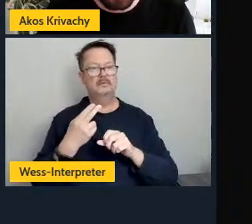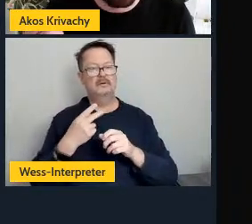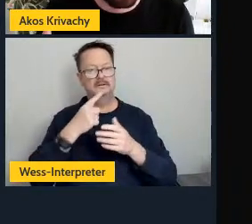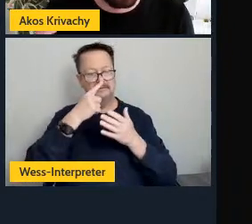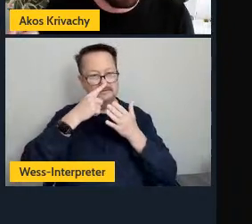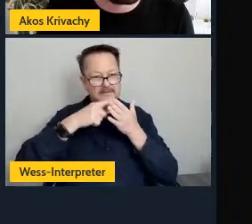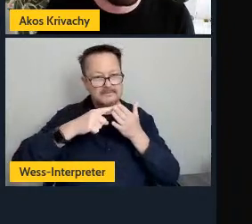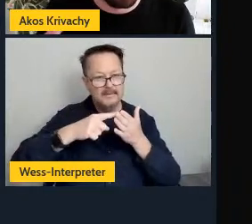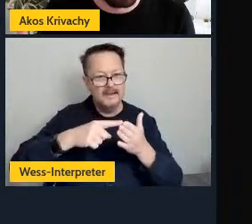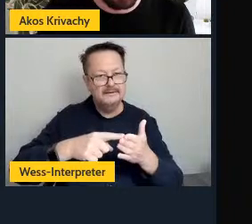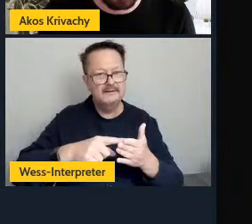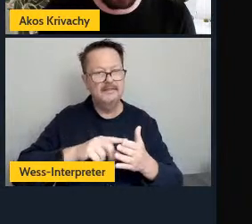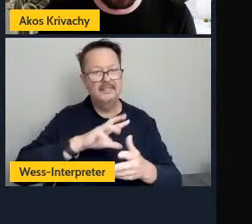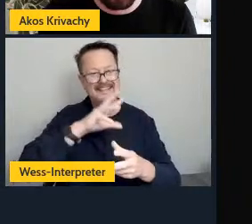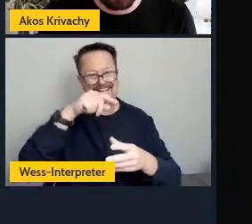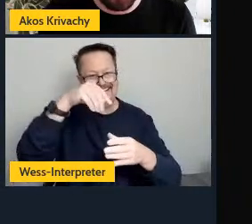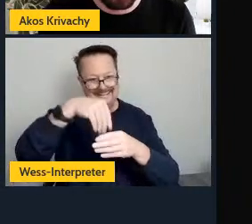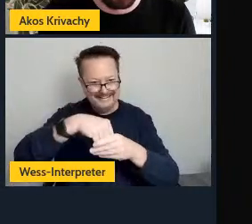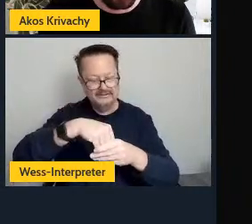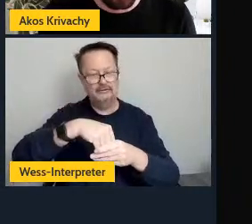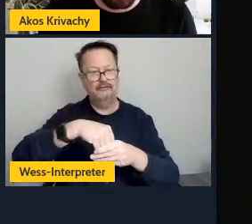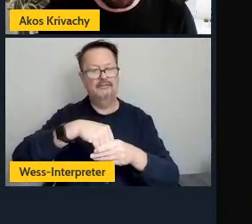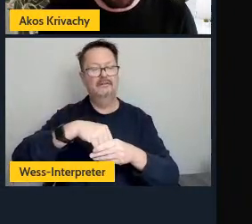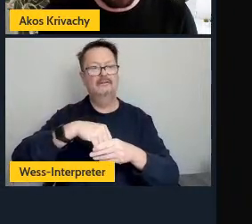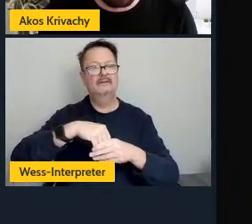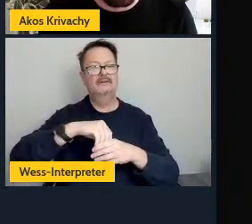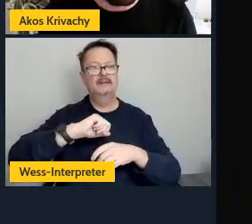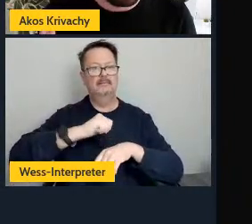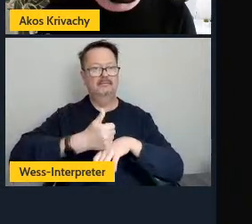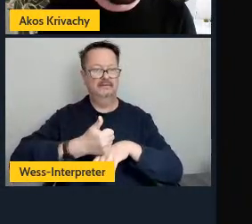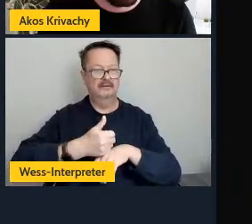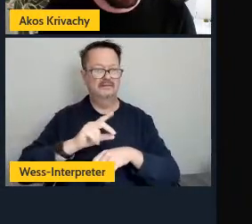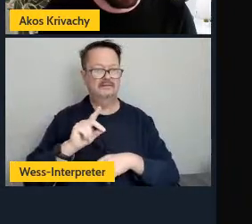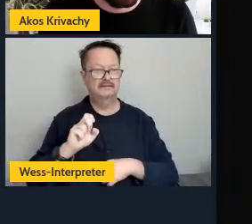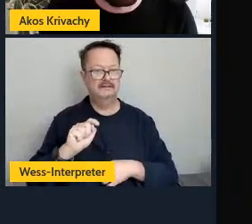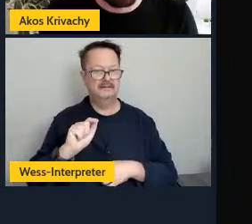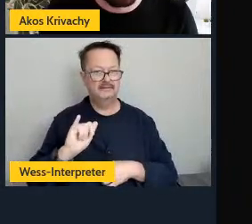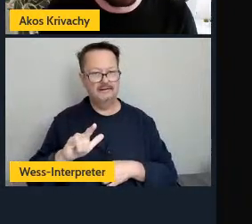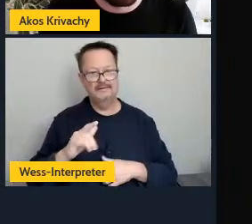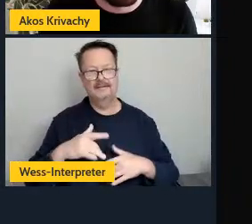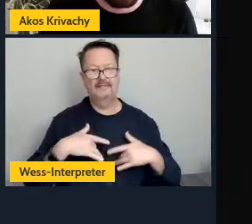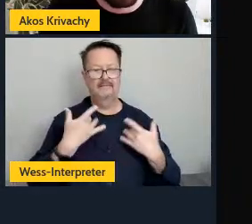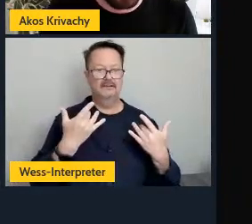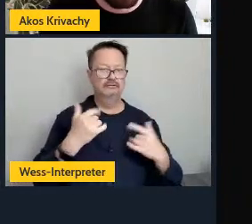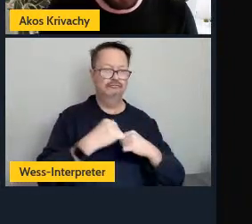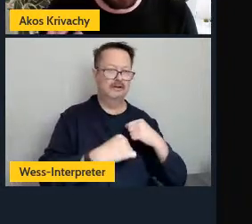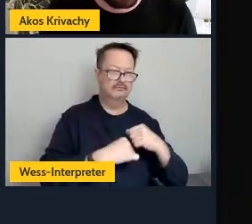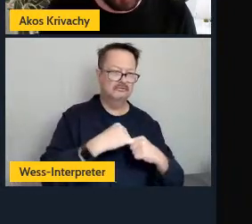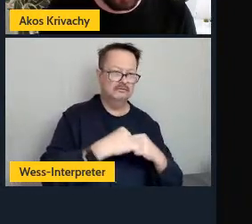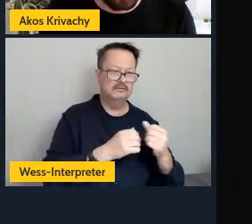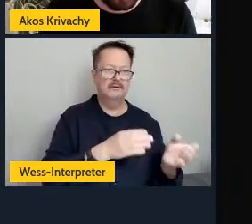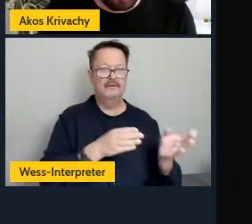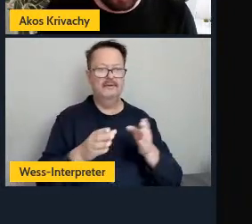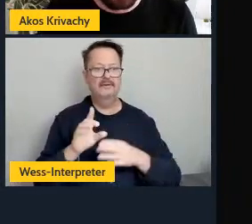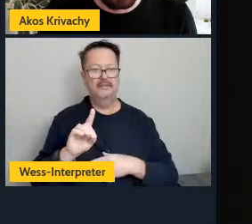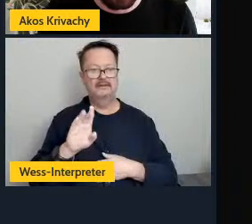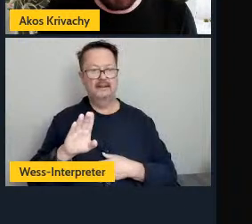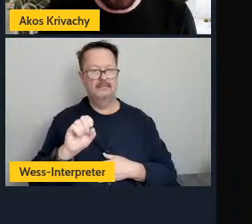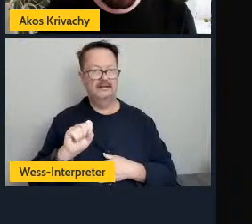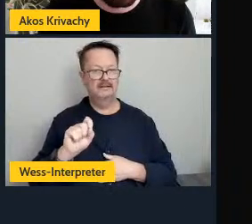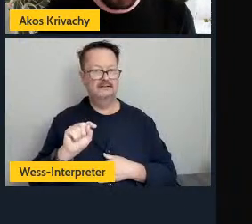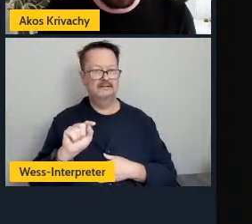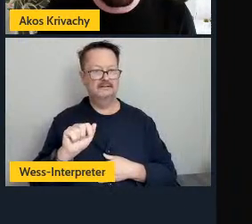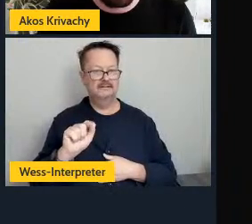inspecting these internal implementation details, such as our event structure or maybe our database state.